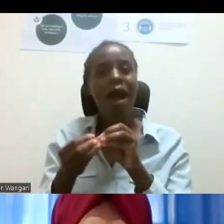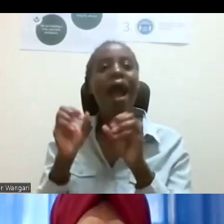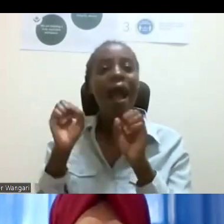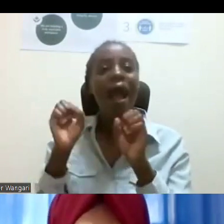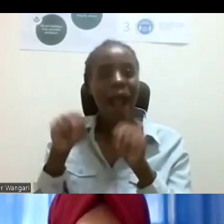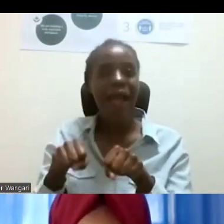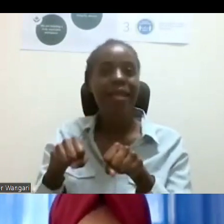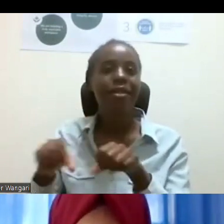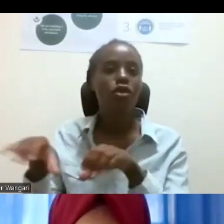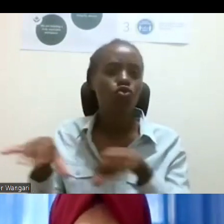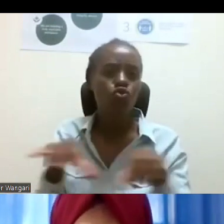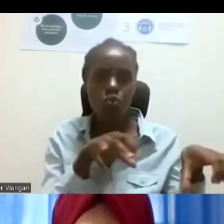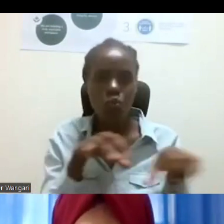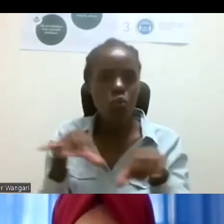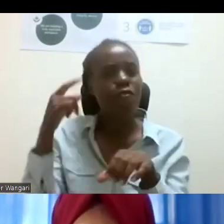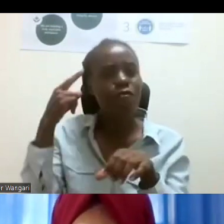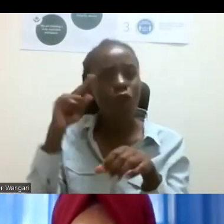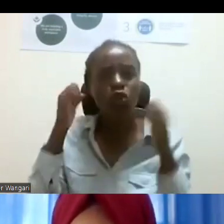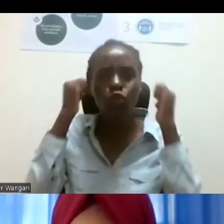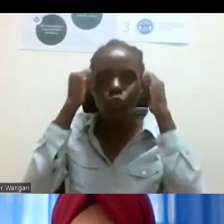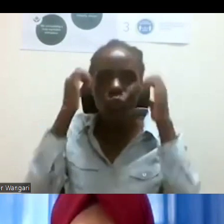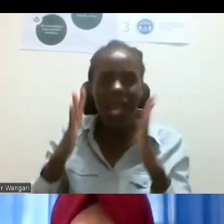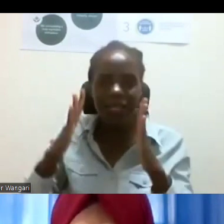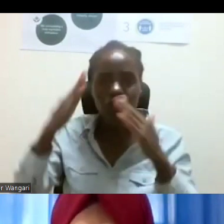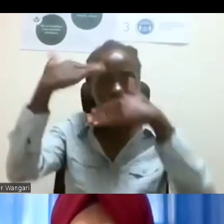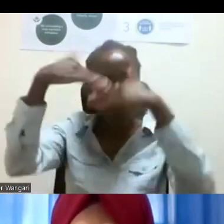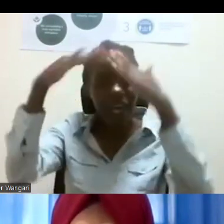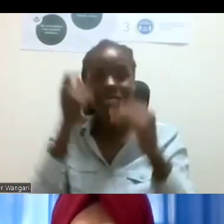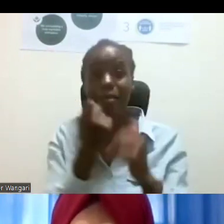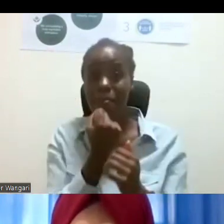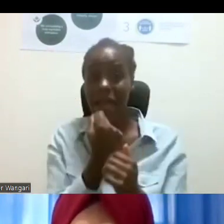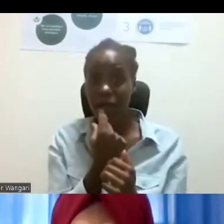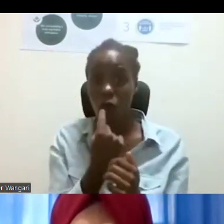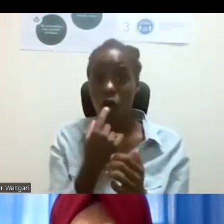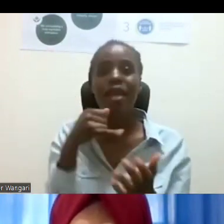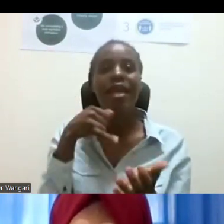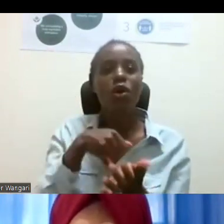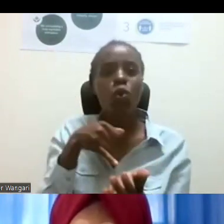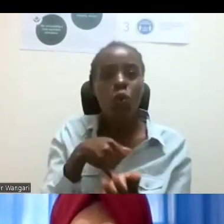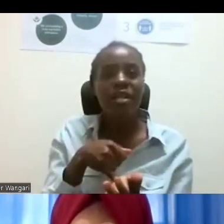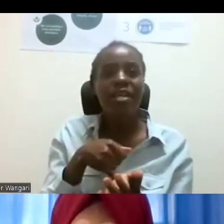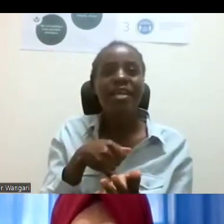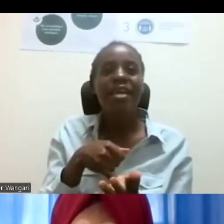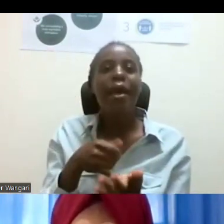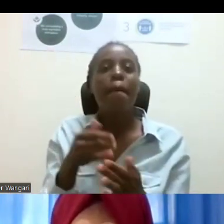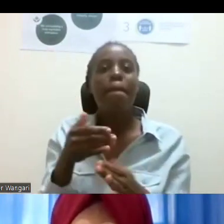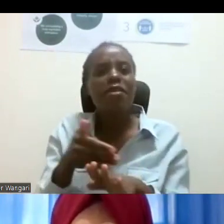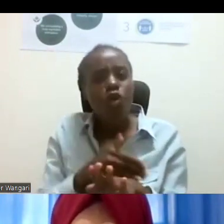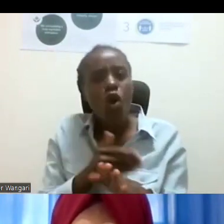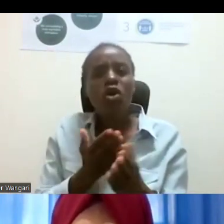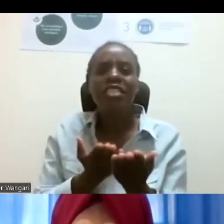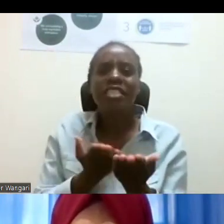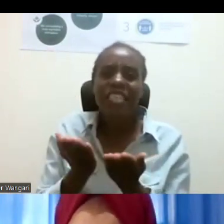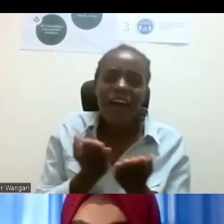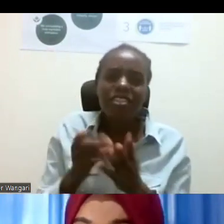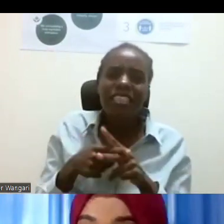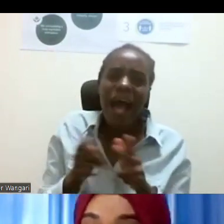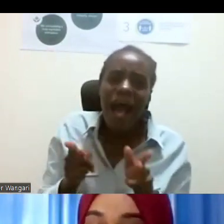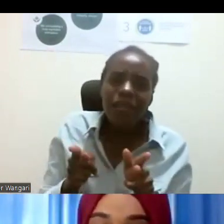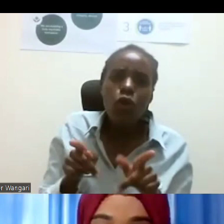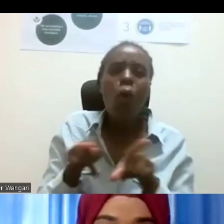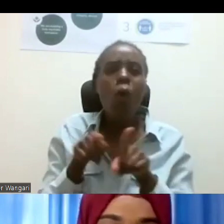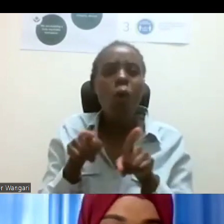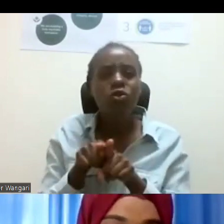pre-service health trainees, such as yourselves, and in-service health professionals here to do no